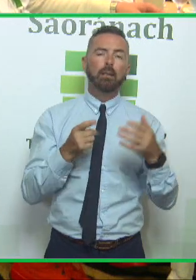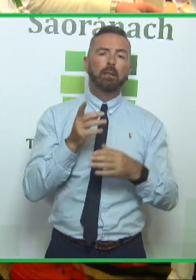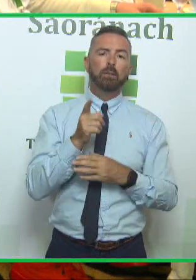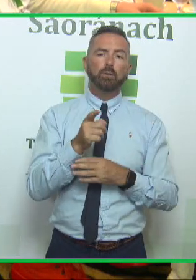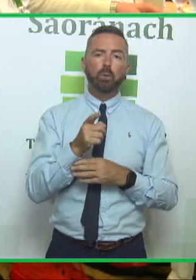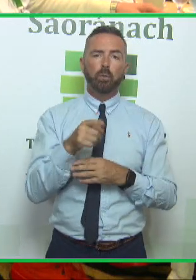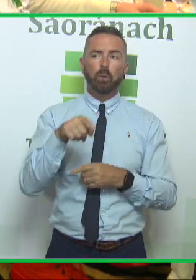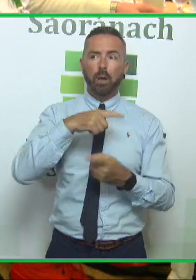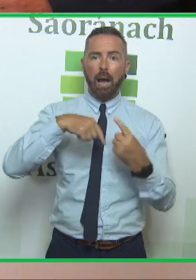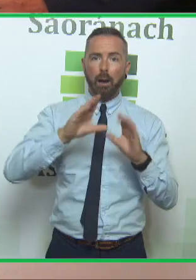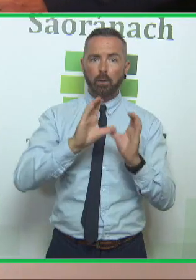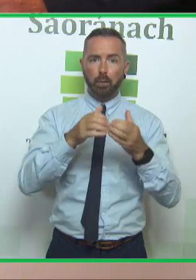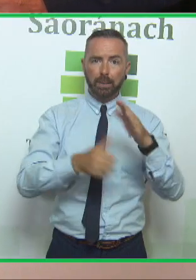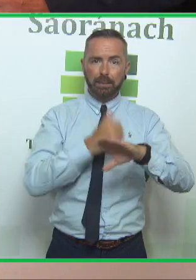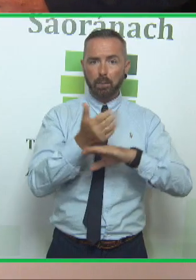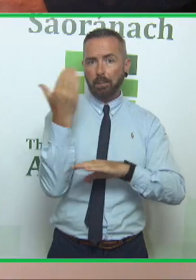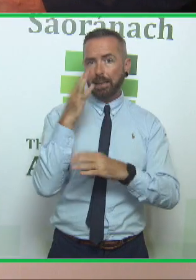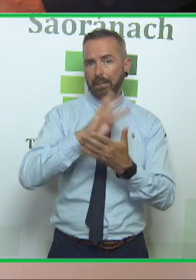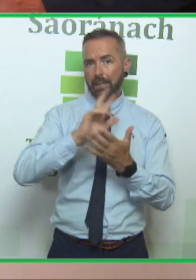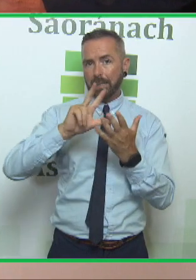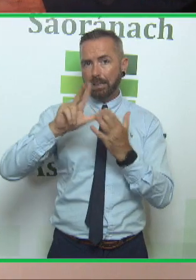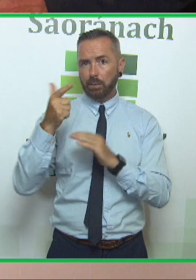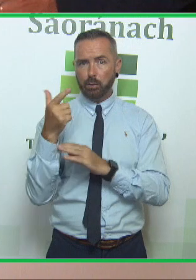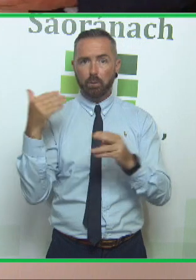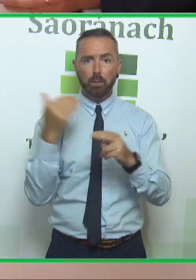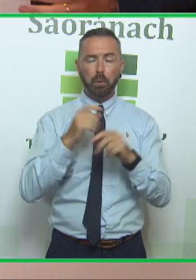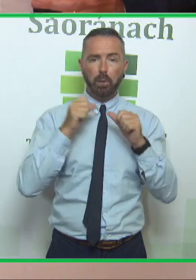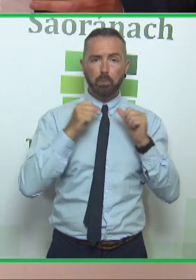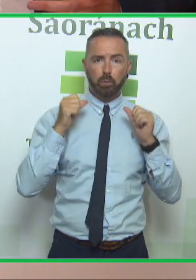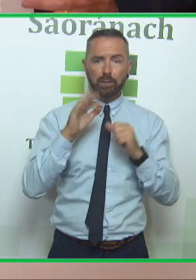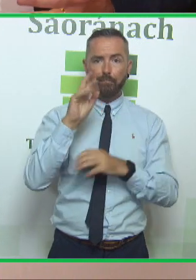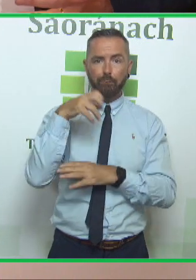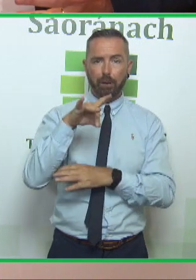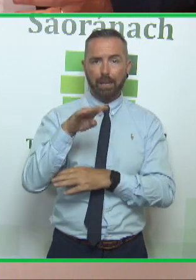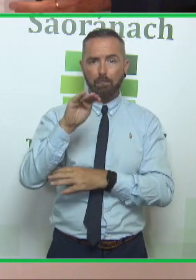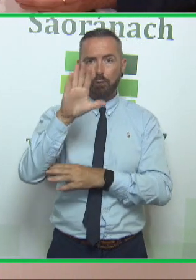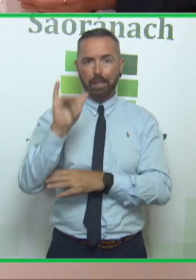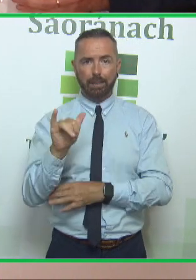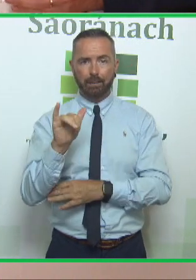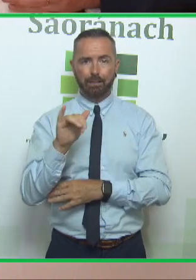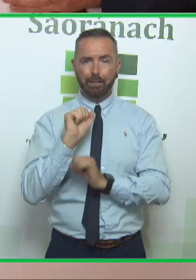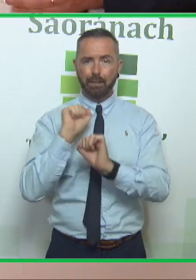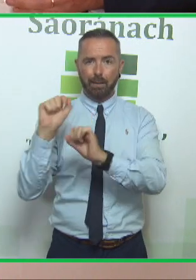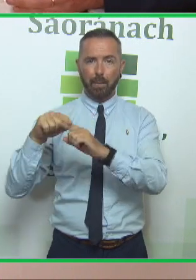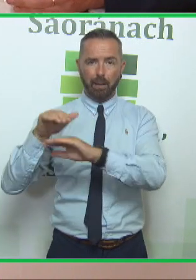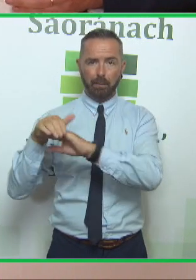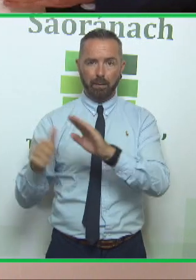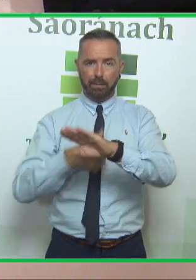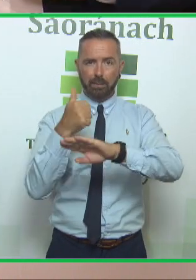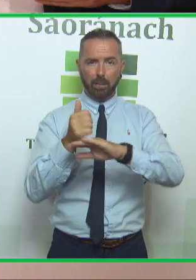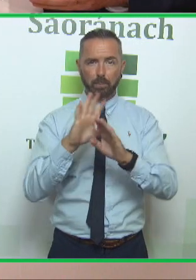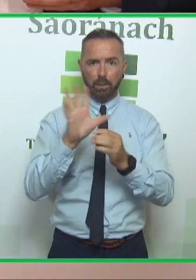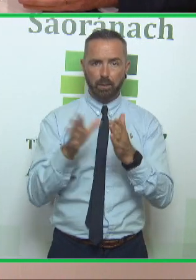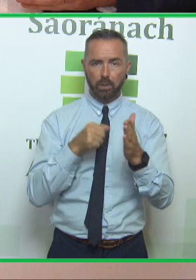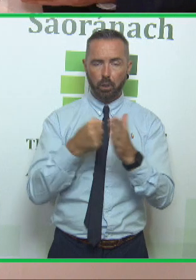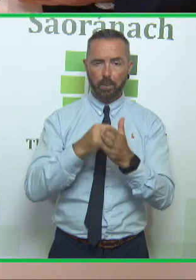established in 1982 by Father Frank Brady and he and his colleagues. And we've